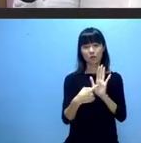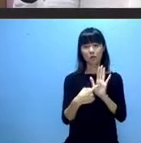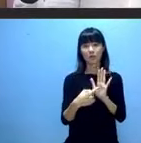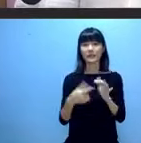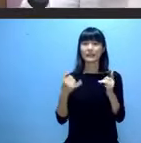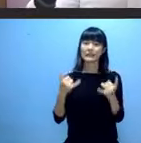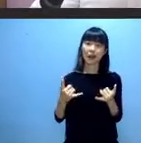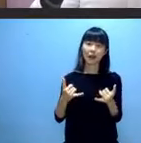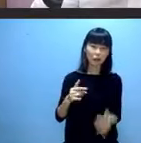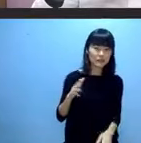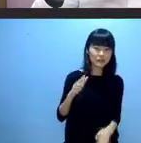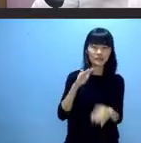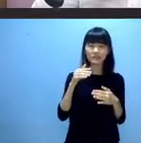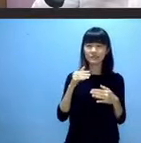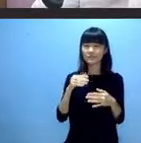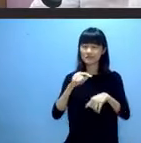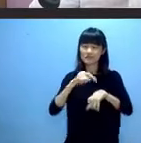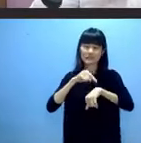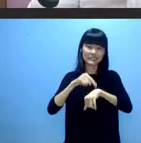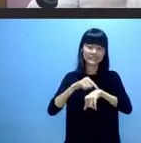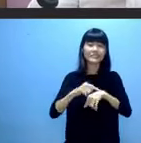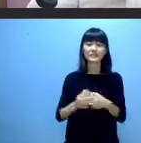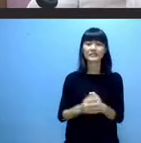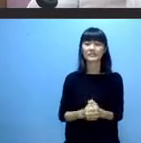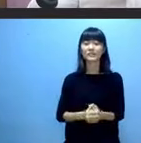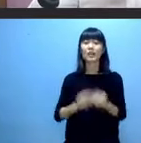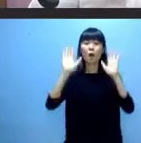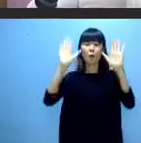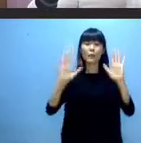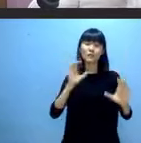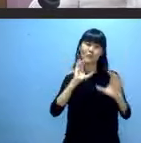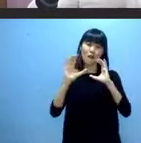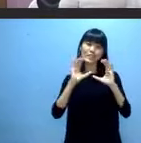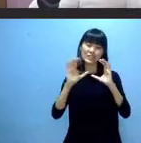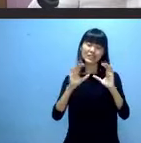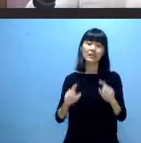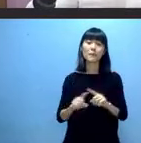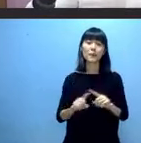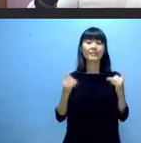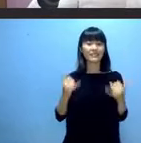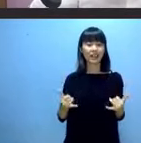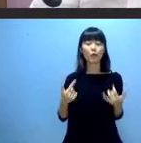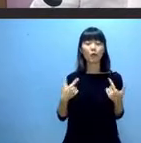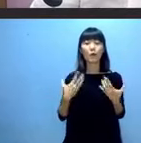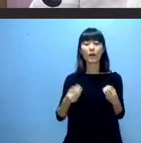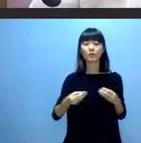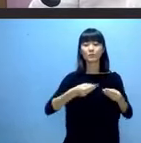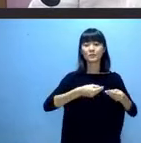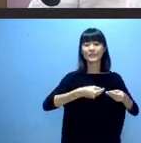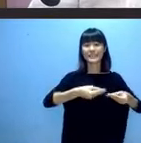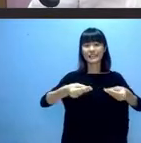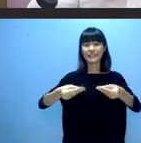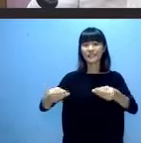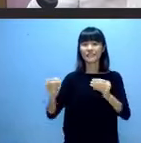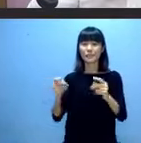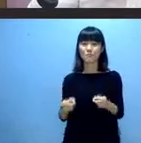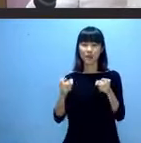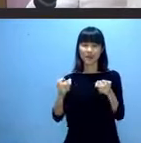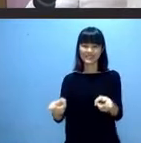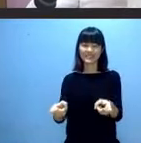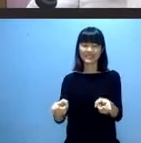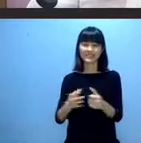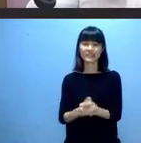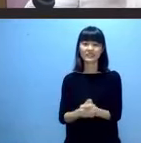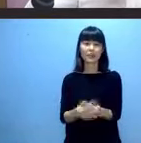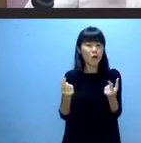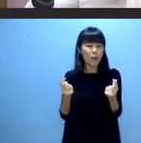flew by. Wonderful conversation. Yes. What we want to do right now is give away the prizes. I've got 4 prizes to give away. How we are going to do